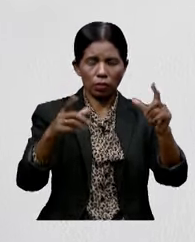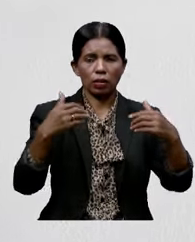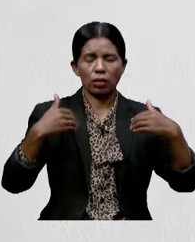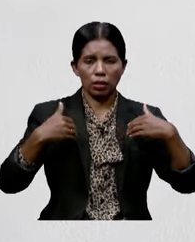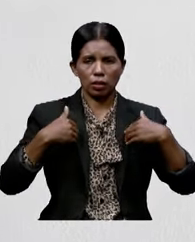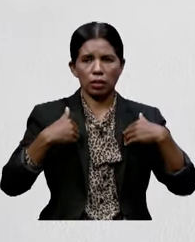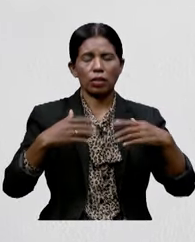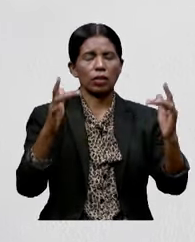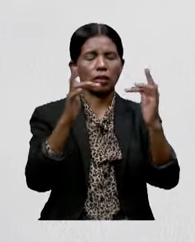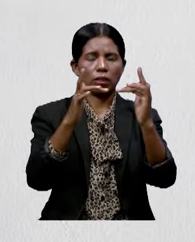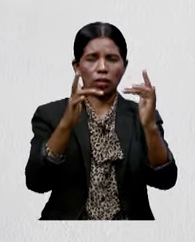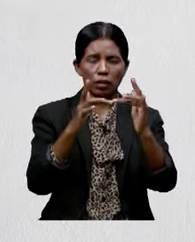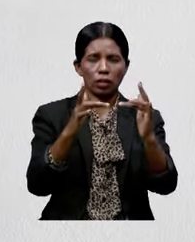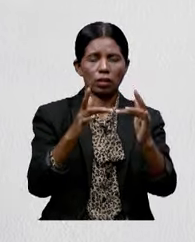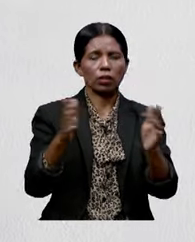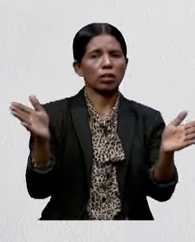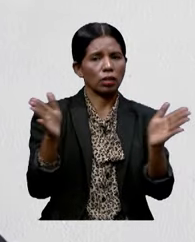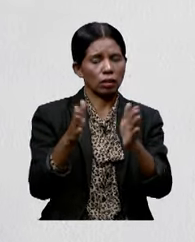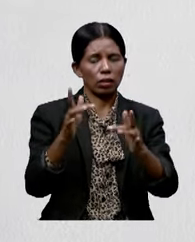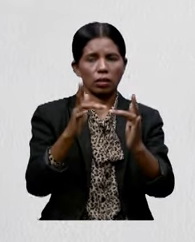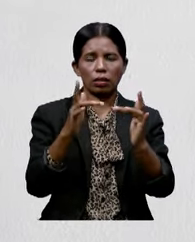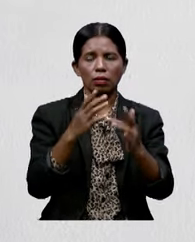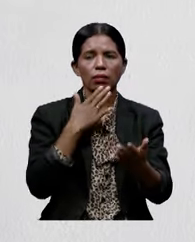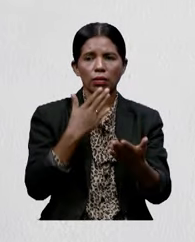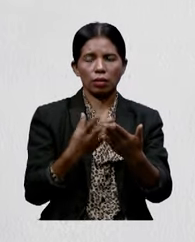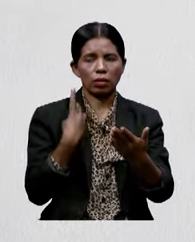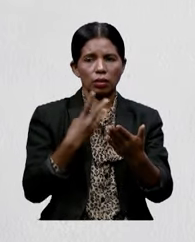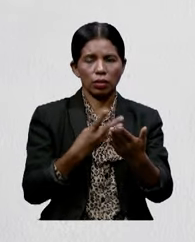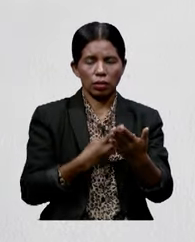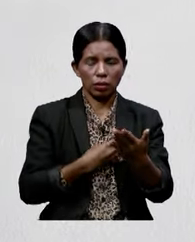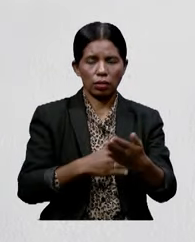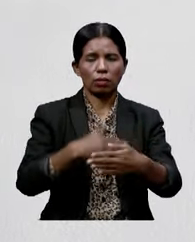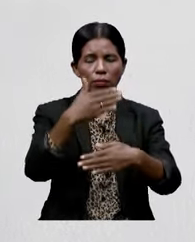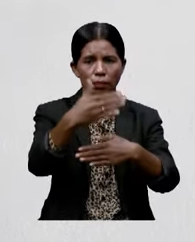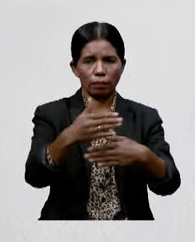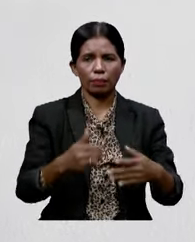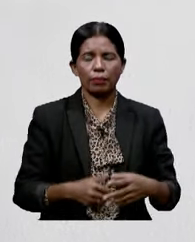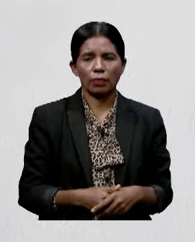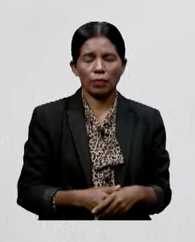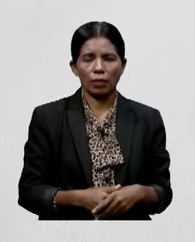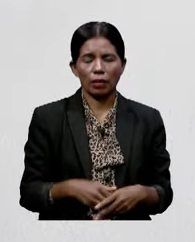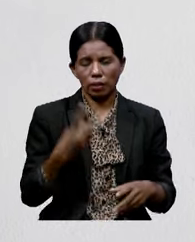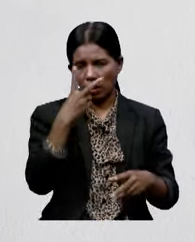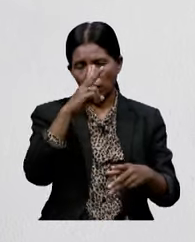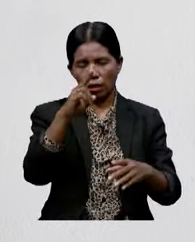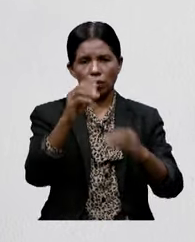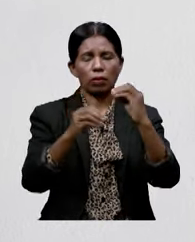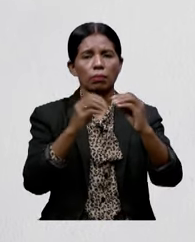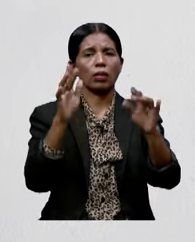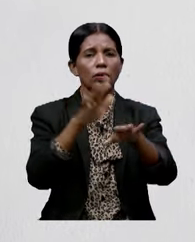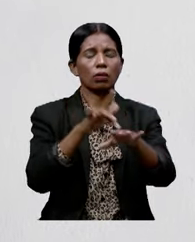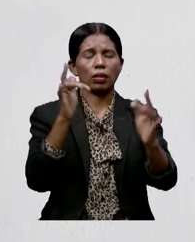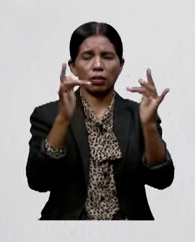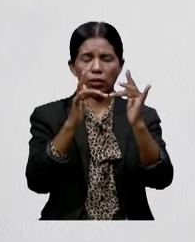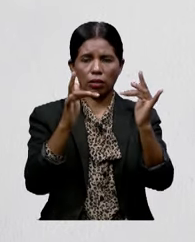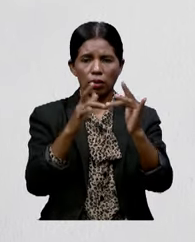our international connection. So still we in the process to improve day by day. For that connection, some of the complaint because at that time we